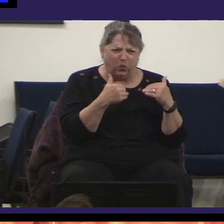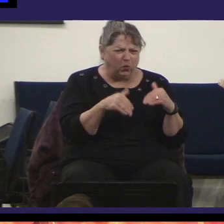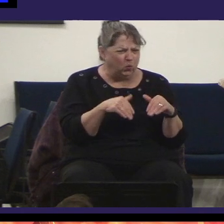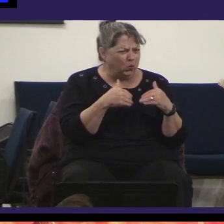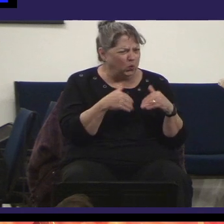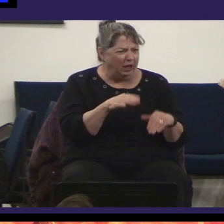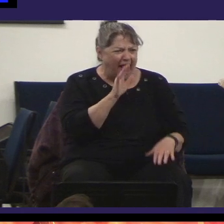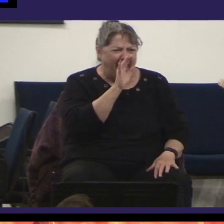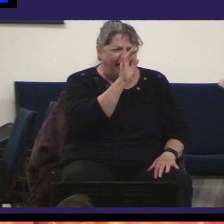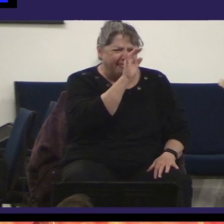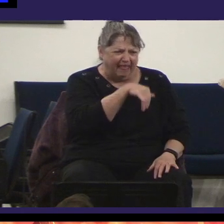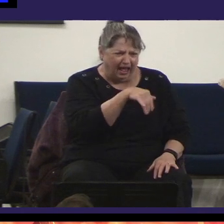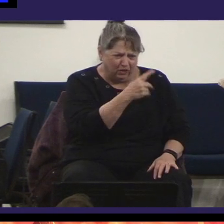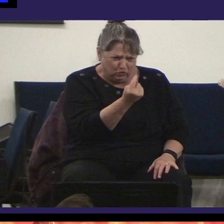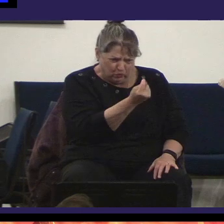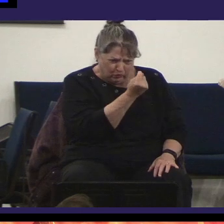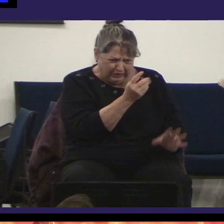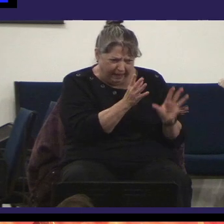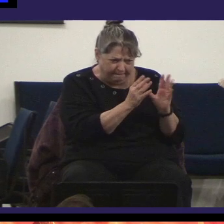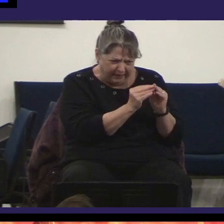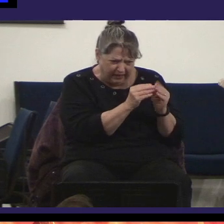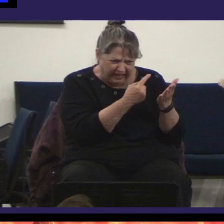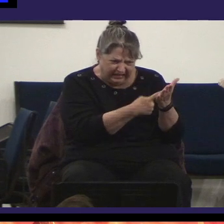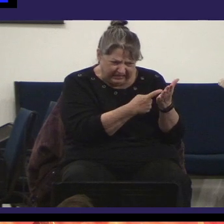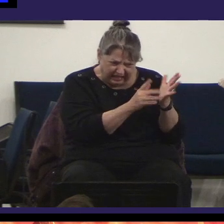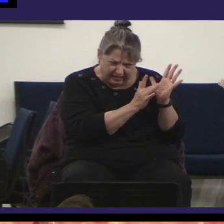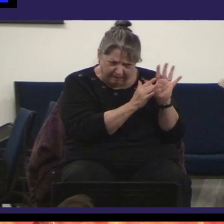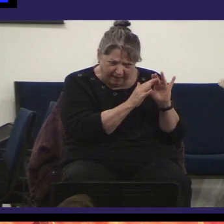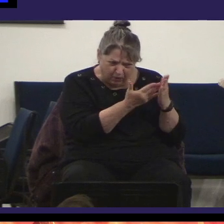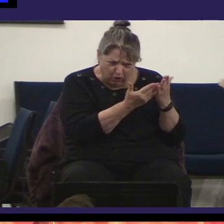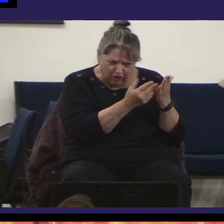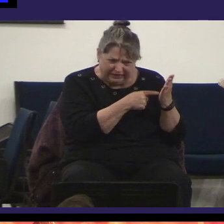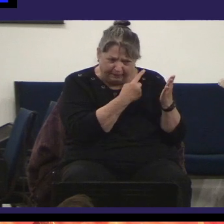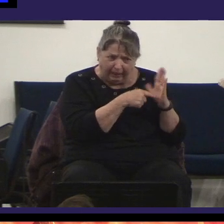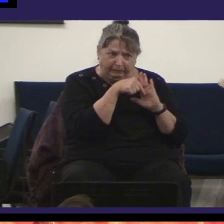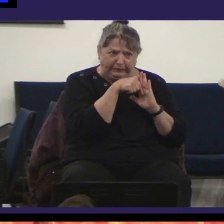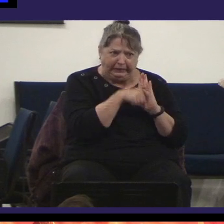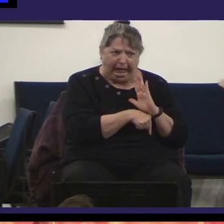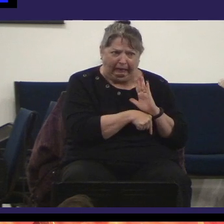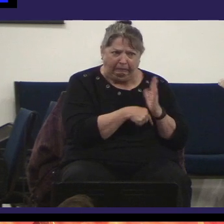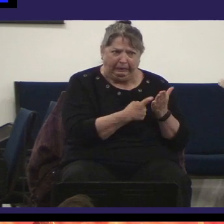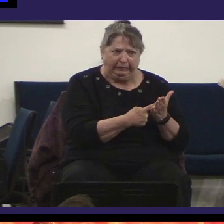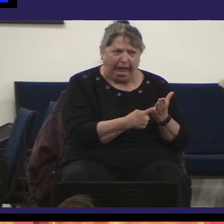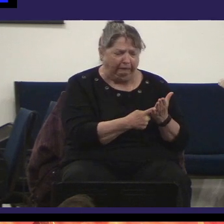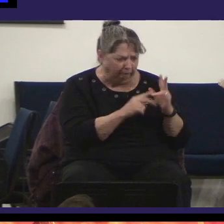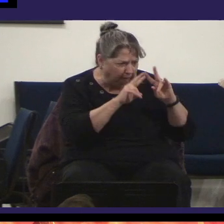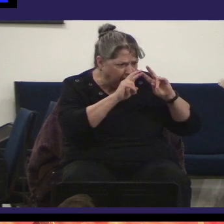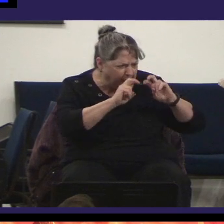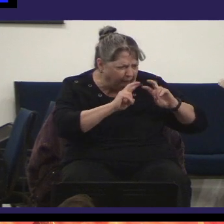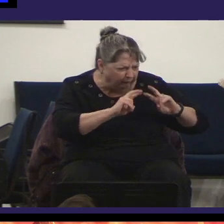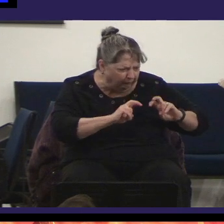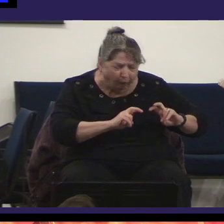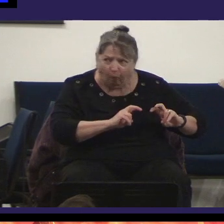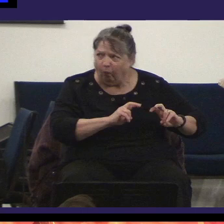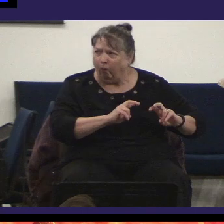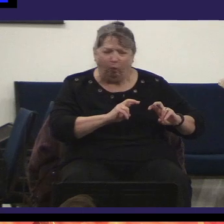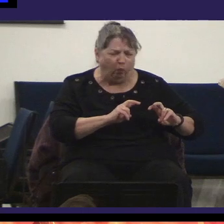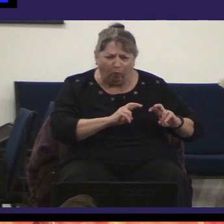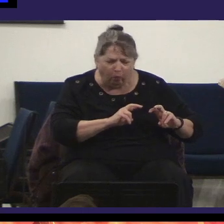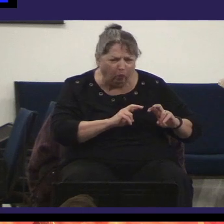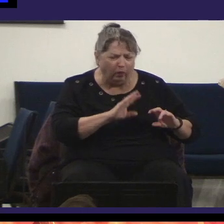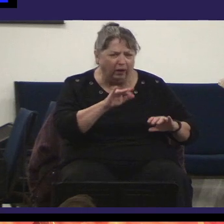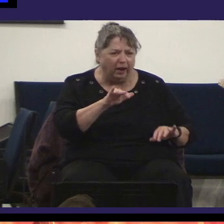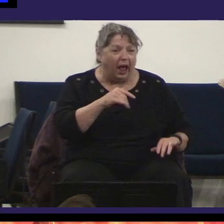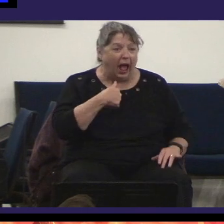some pretty deep discussions sometimes. What I like about it personally is, you